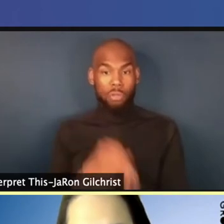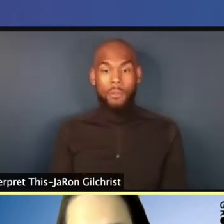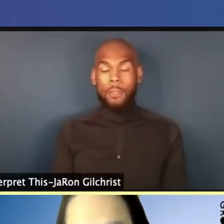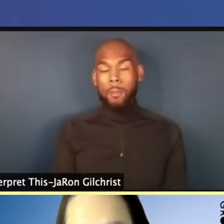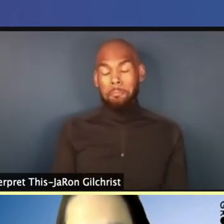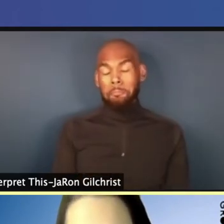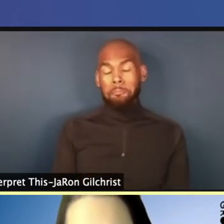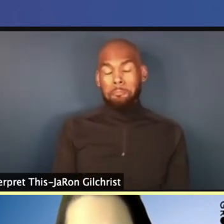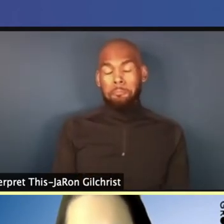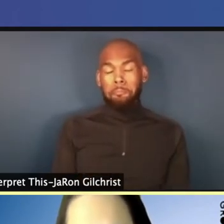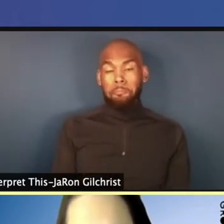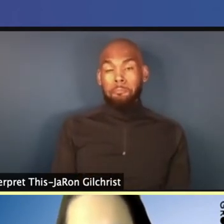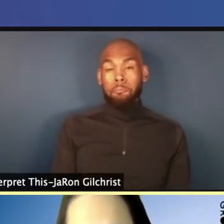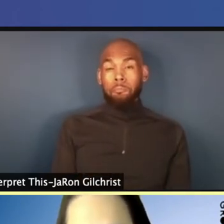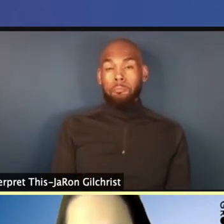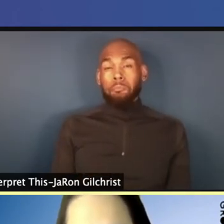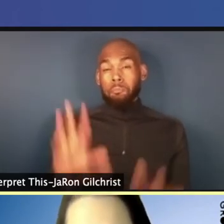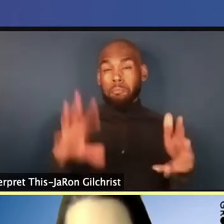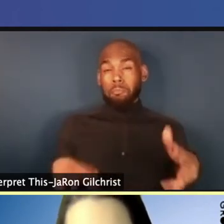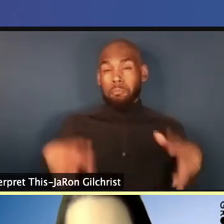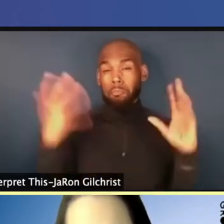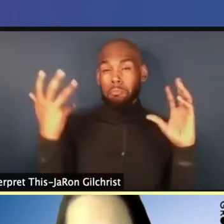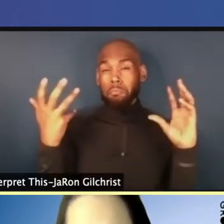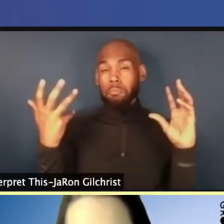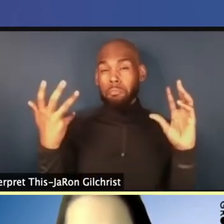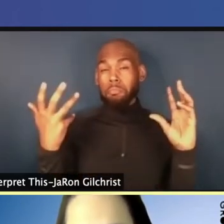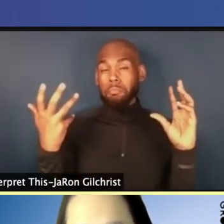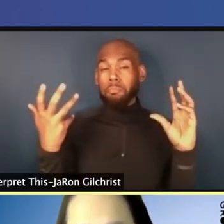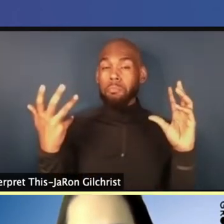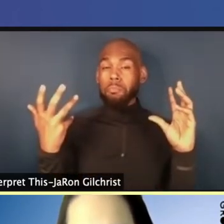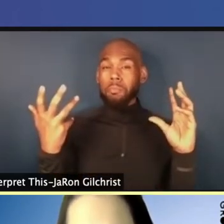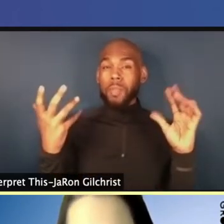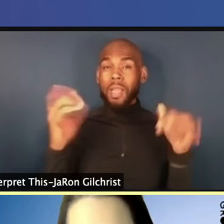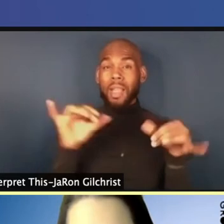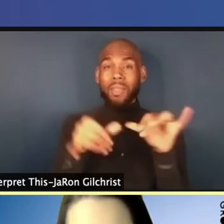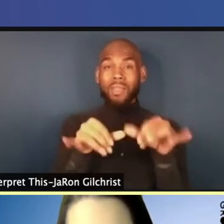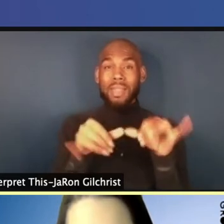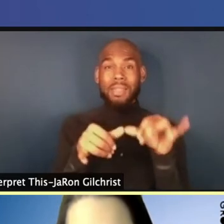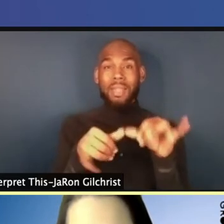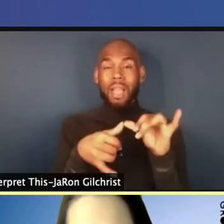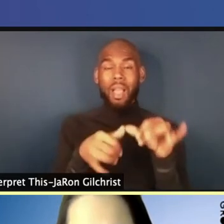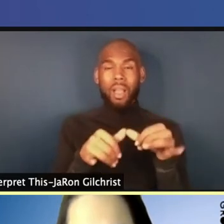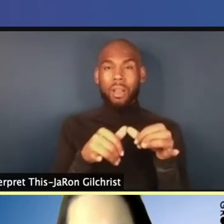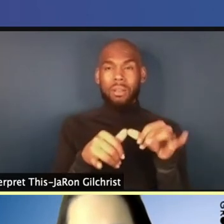it's out of whack on a scale that is actually incomprehensible.